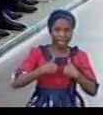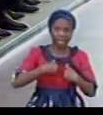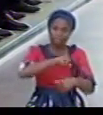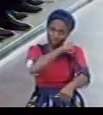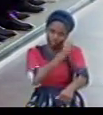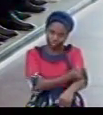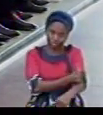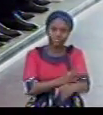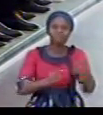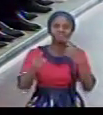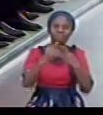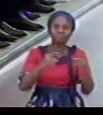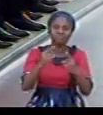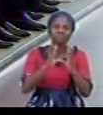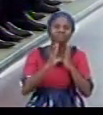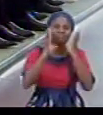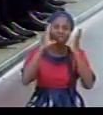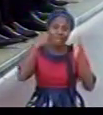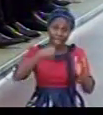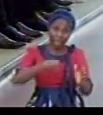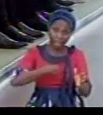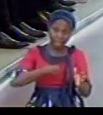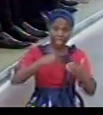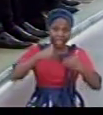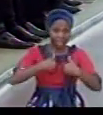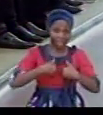Somebody there said, I have authority.